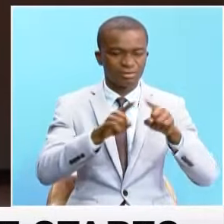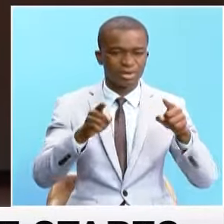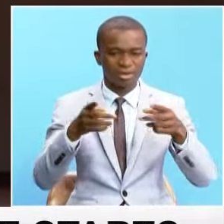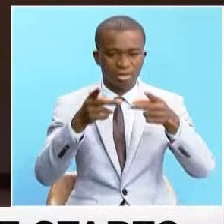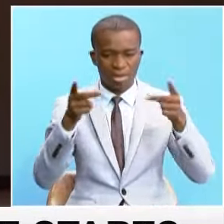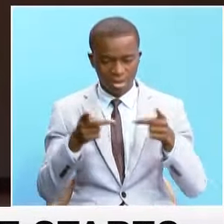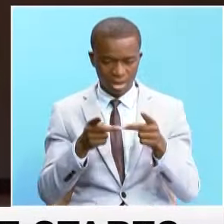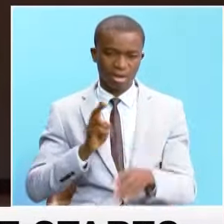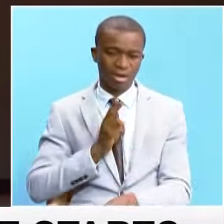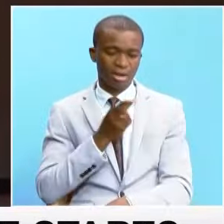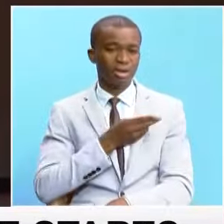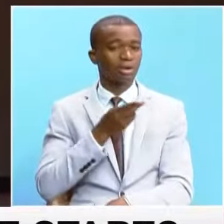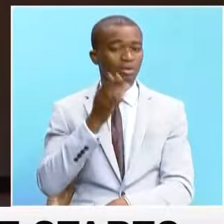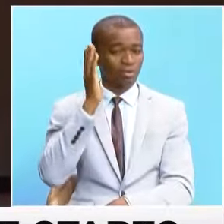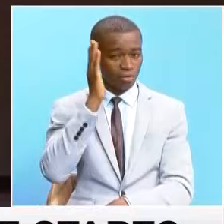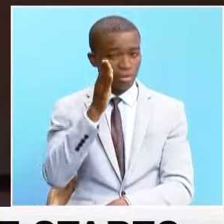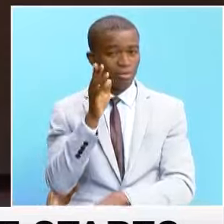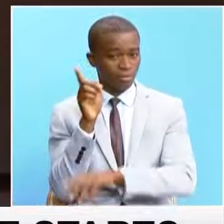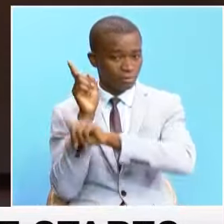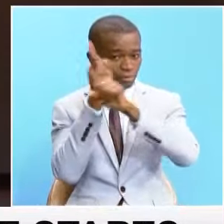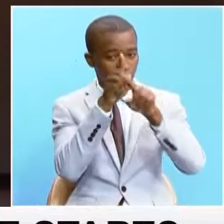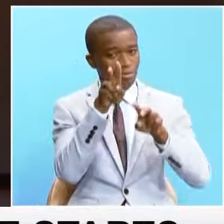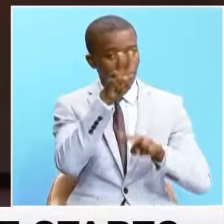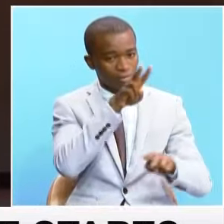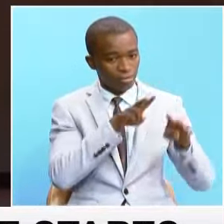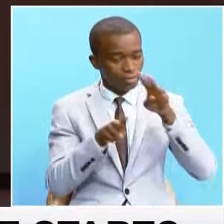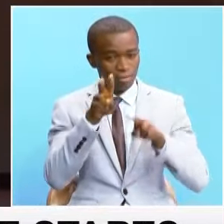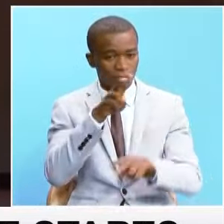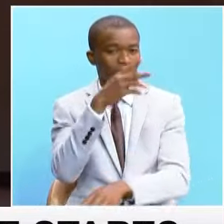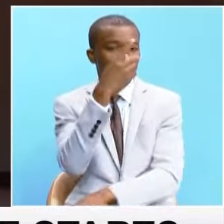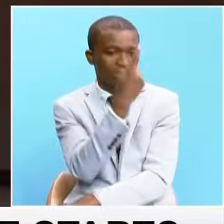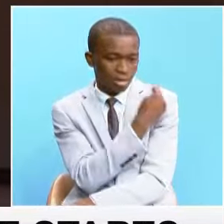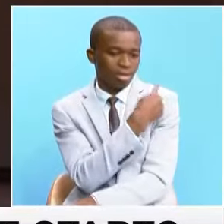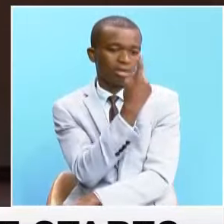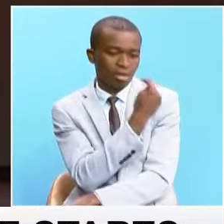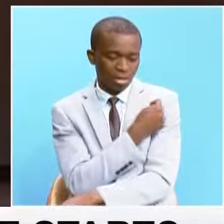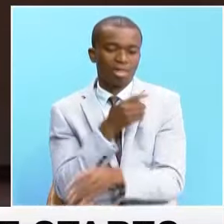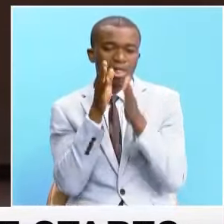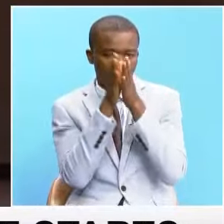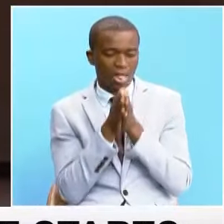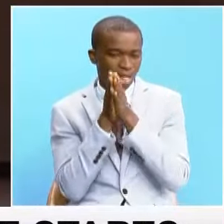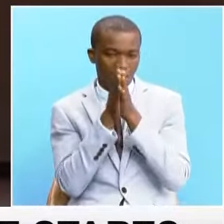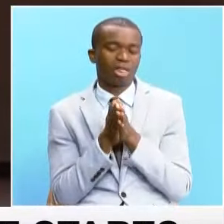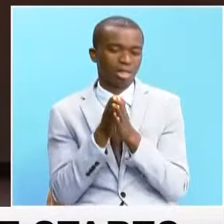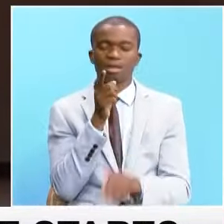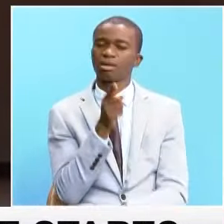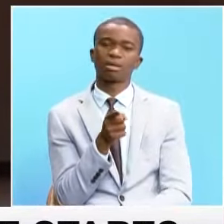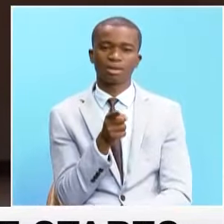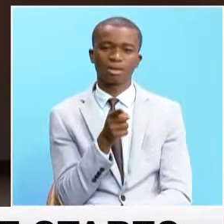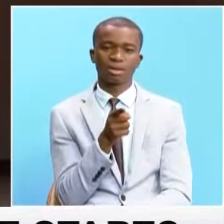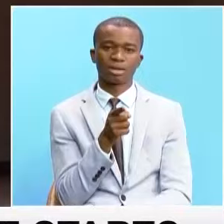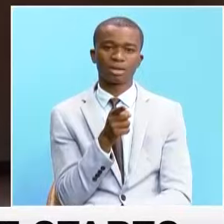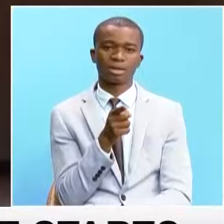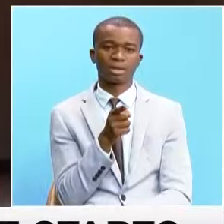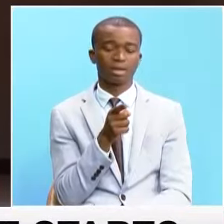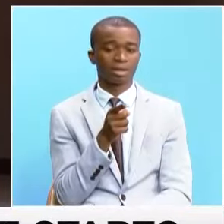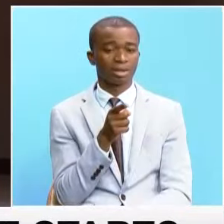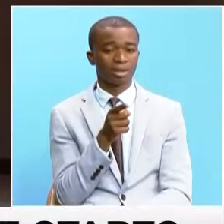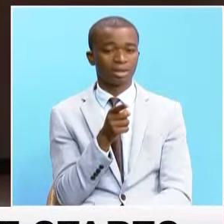various interventions that we are putting in place. Apart from vaccinations, we are also cooperating